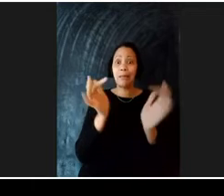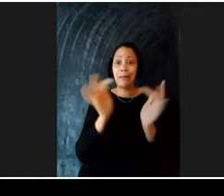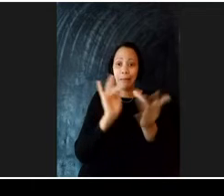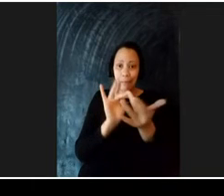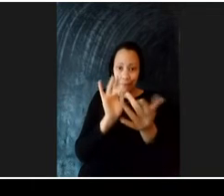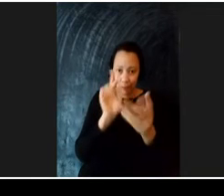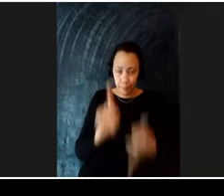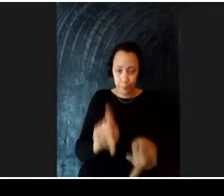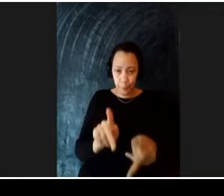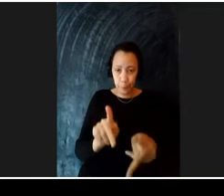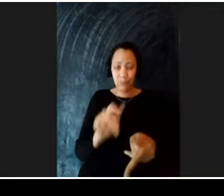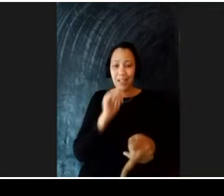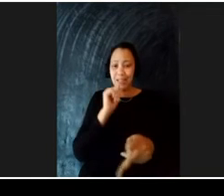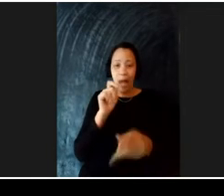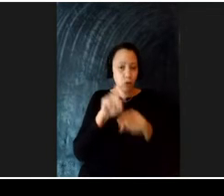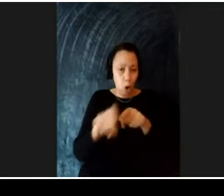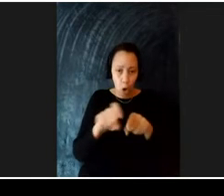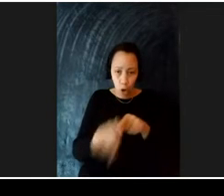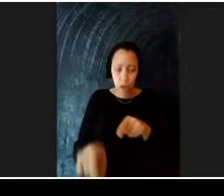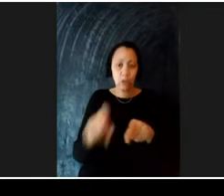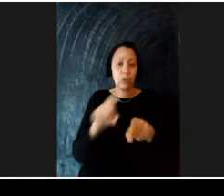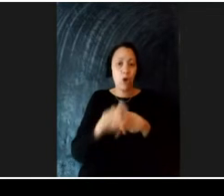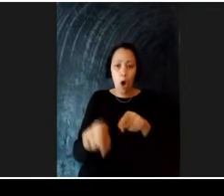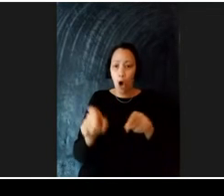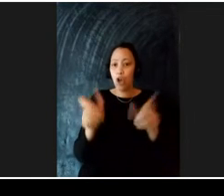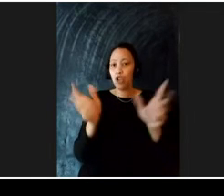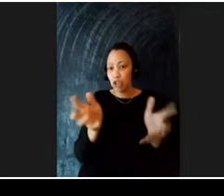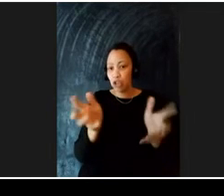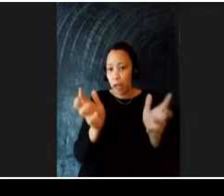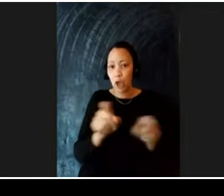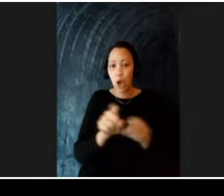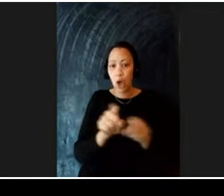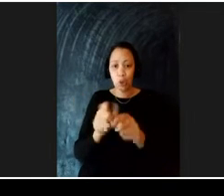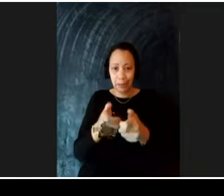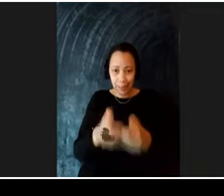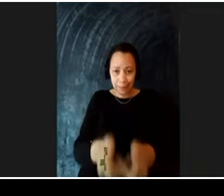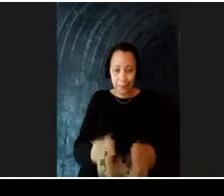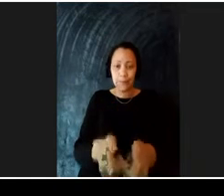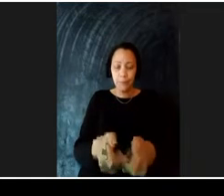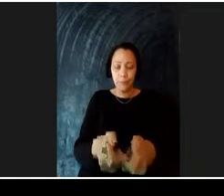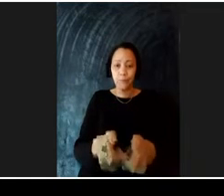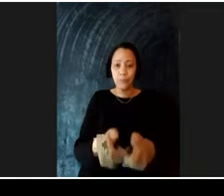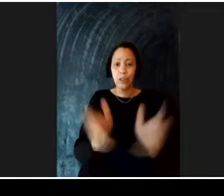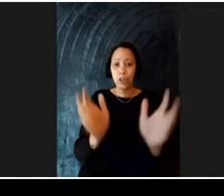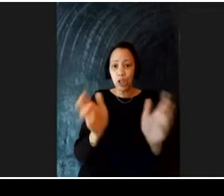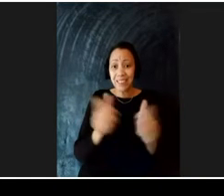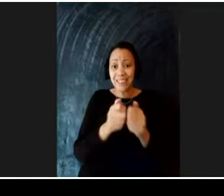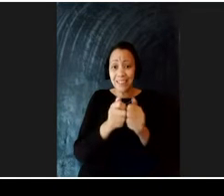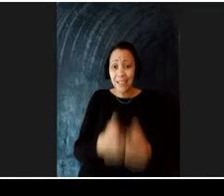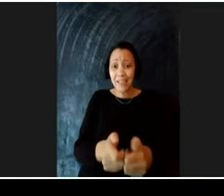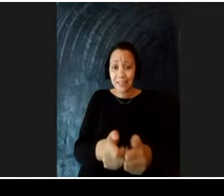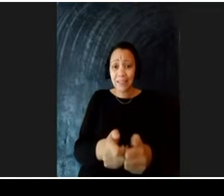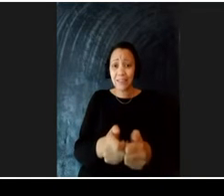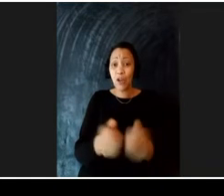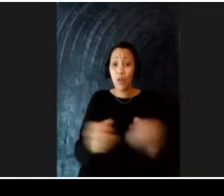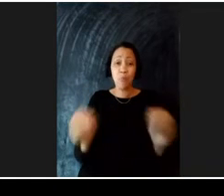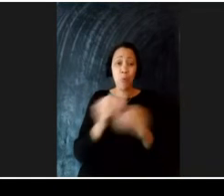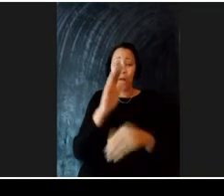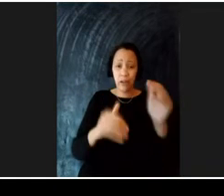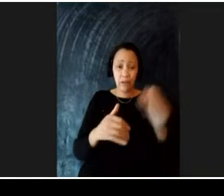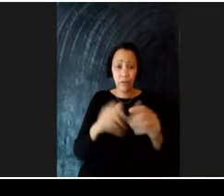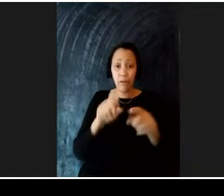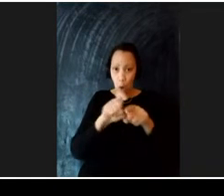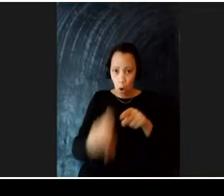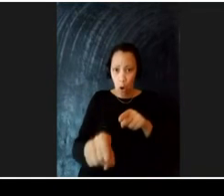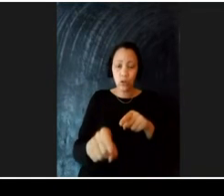survivors particularly now in the time of Co when they may be around an abusive partner need to find other ways to communicate so we definitely have to do